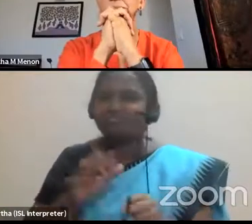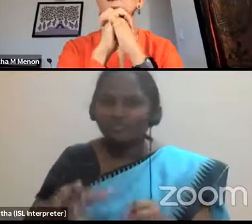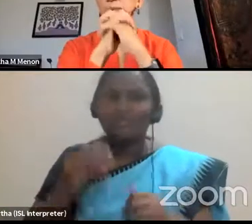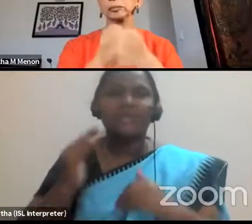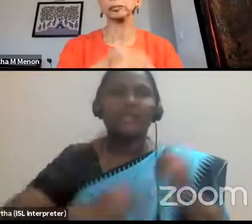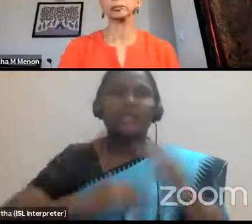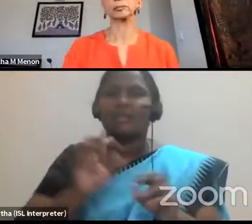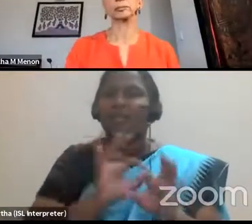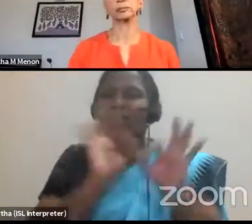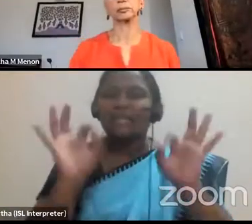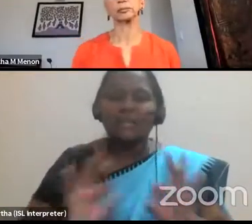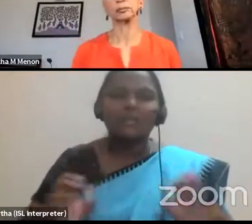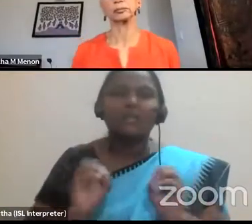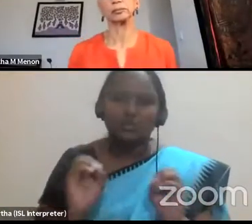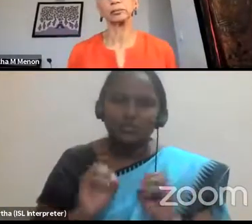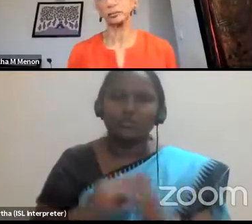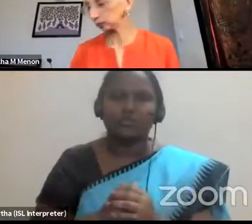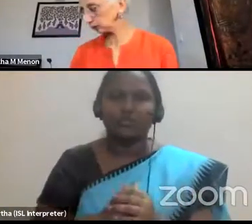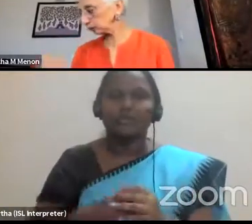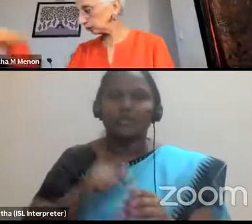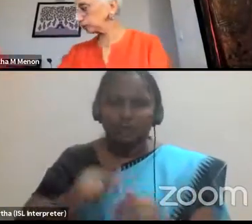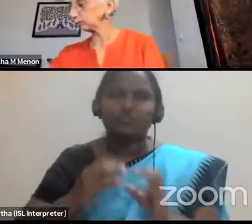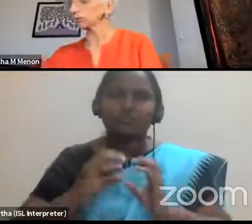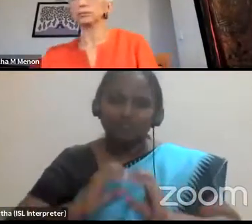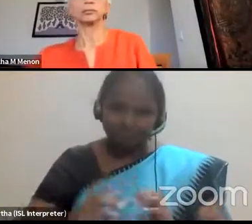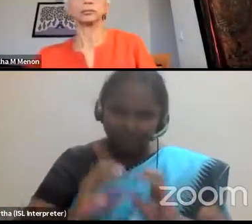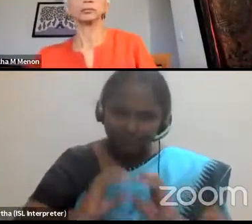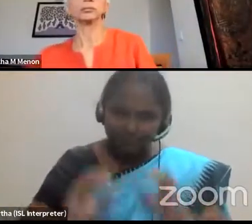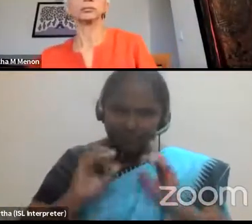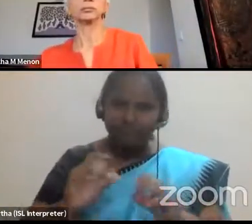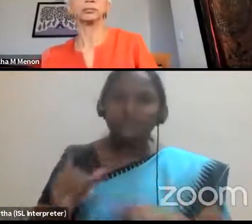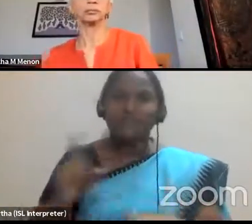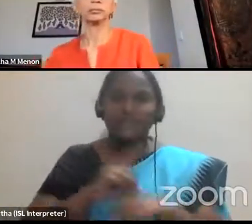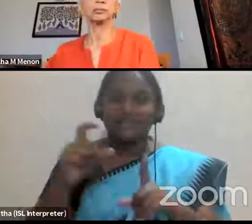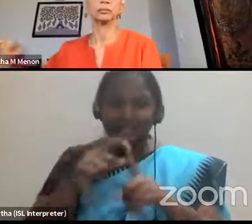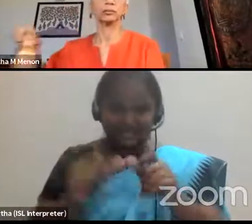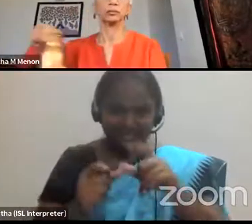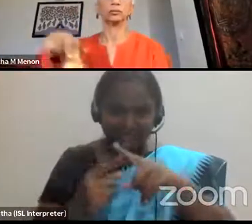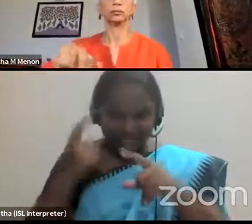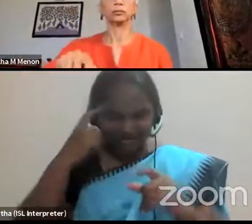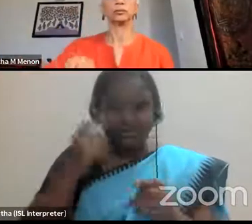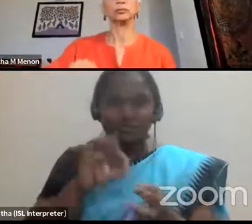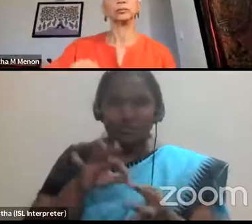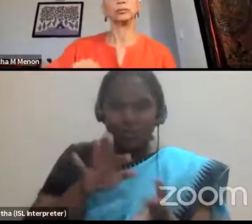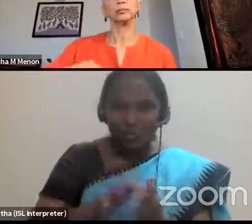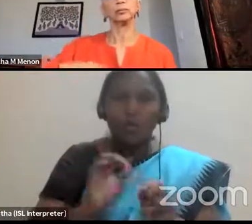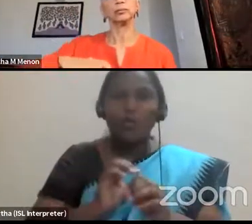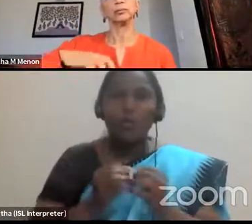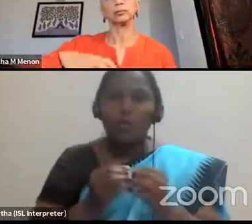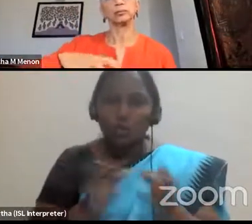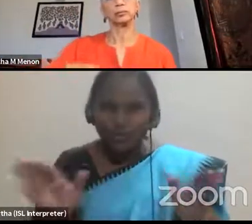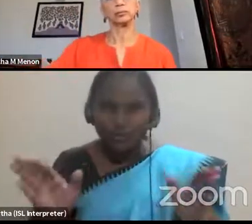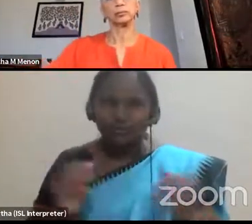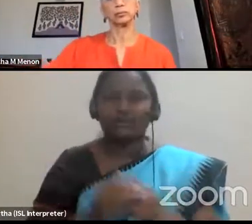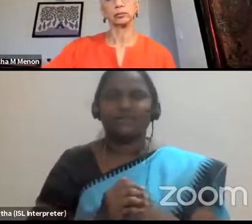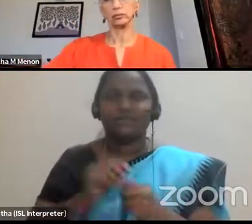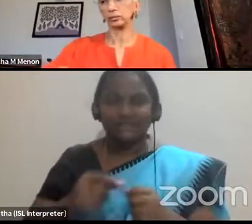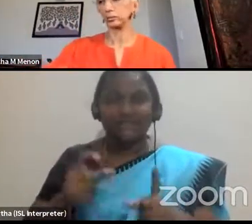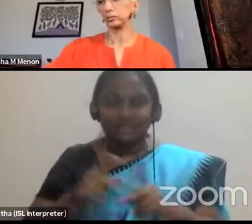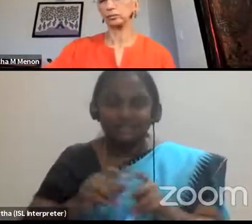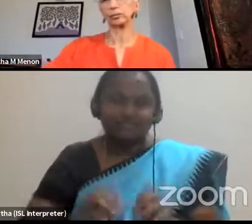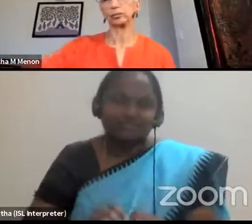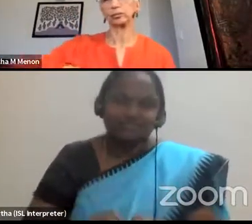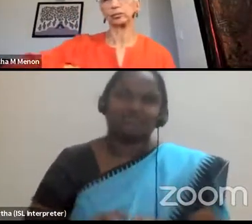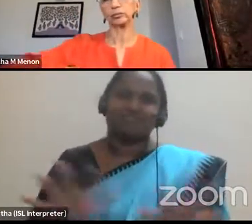building wasn't ready. Yet we continued with the dates that we had promised to open, and we instead did a digital